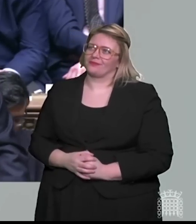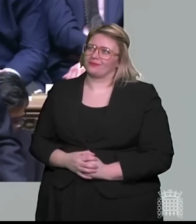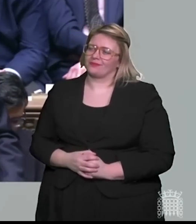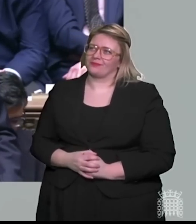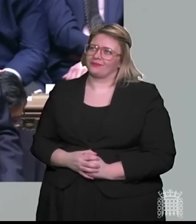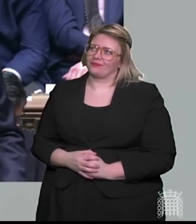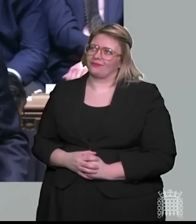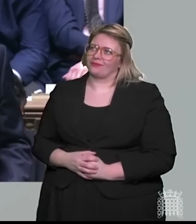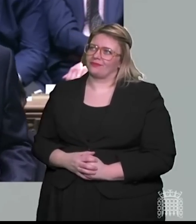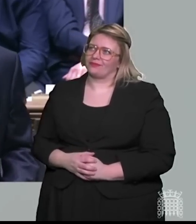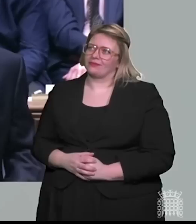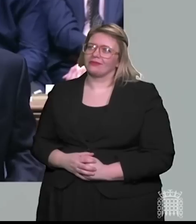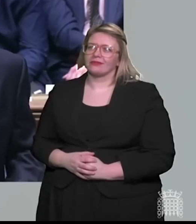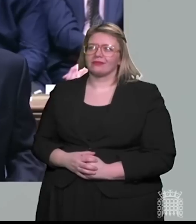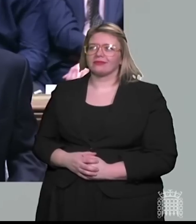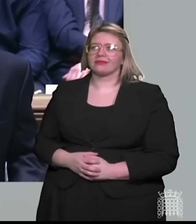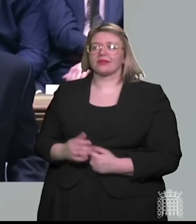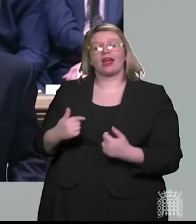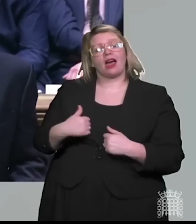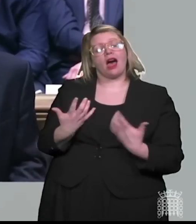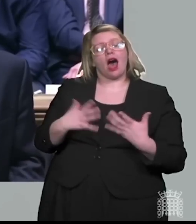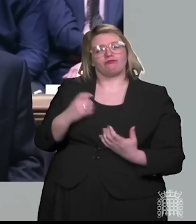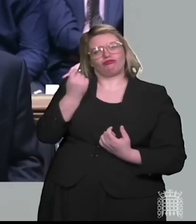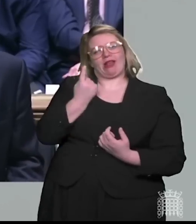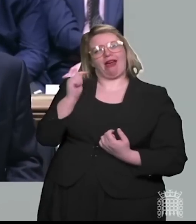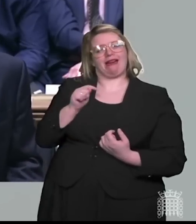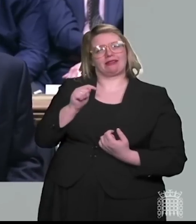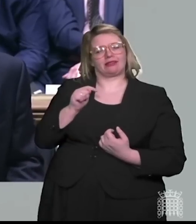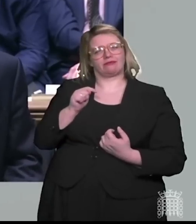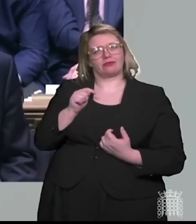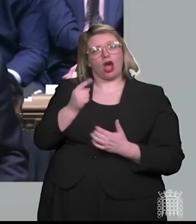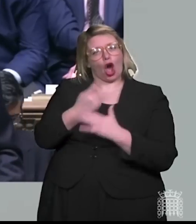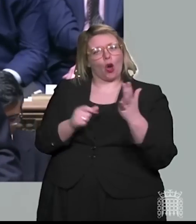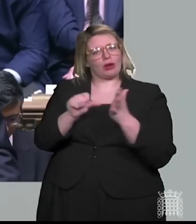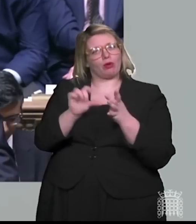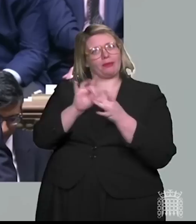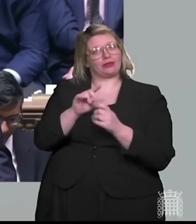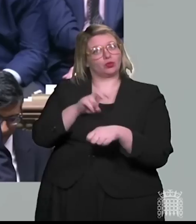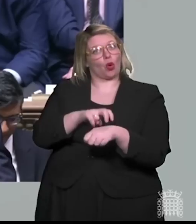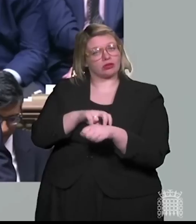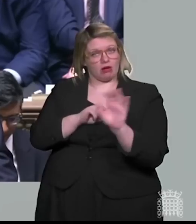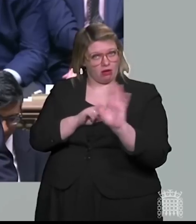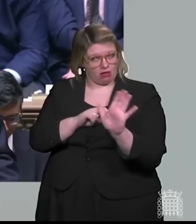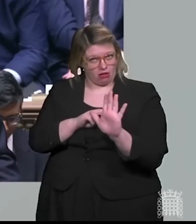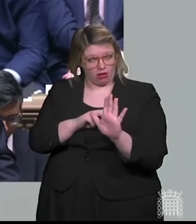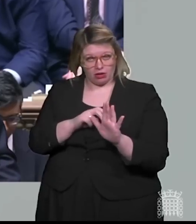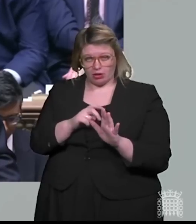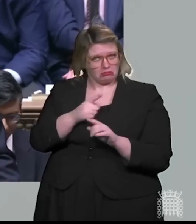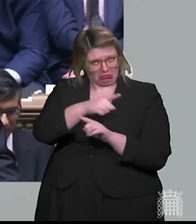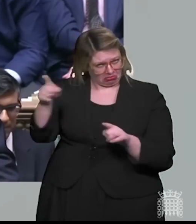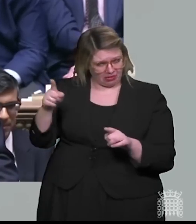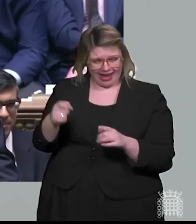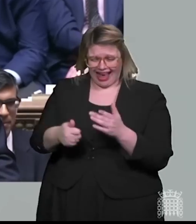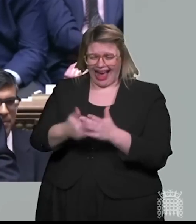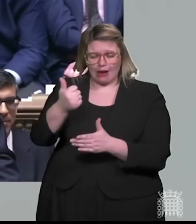As Chancellor, I have realised the issue goes wider than doctors. No one should be pushed out of the workforce